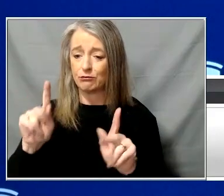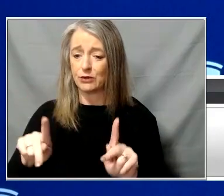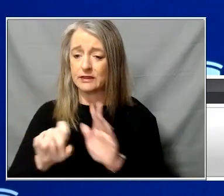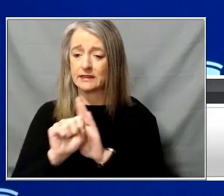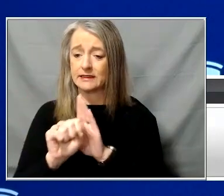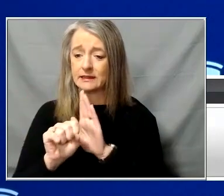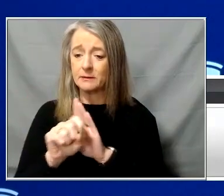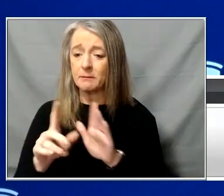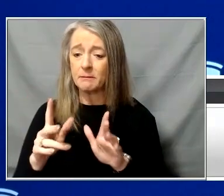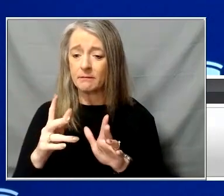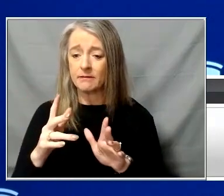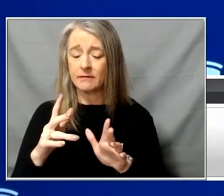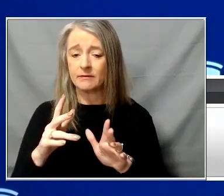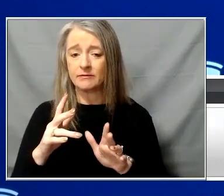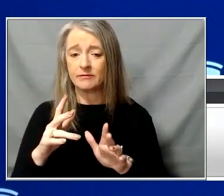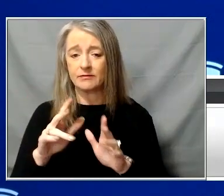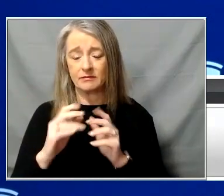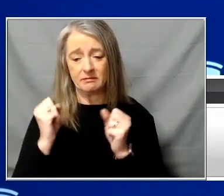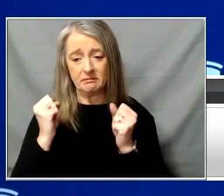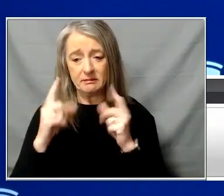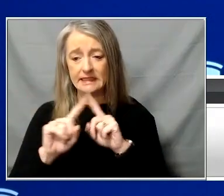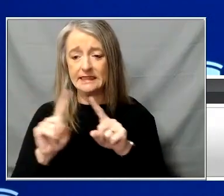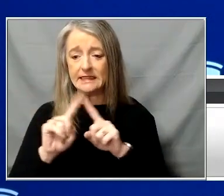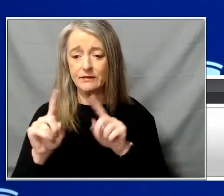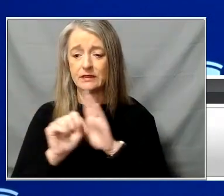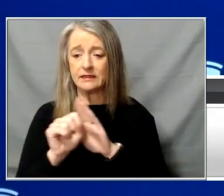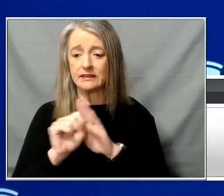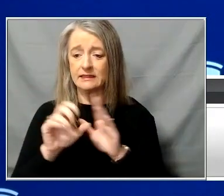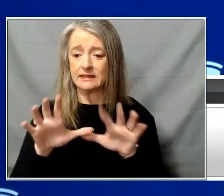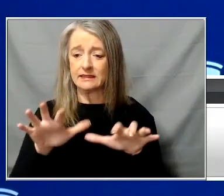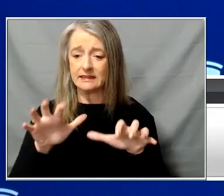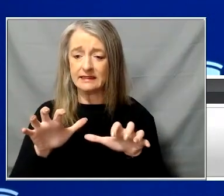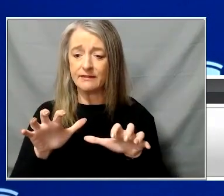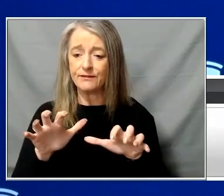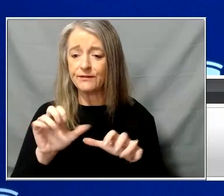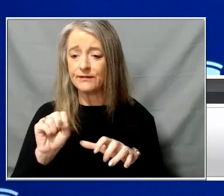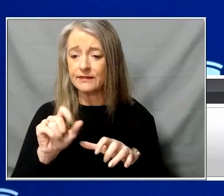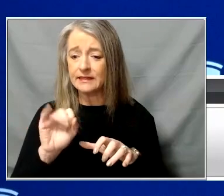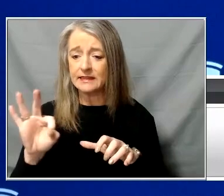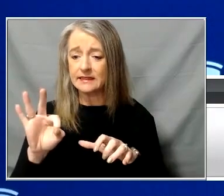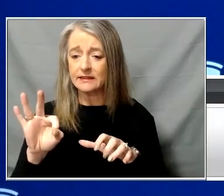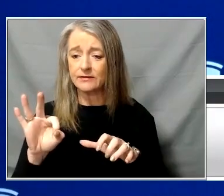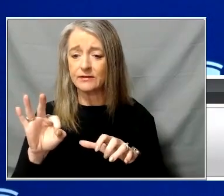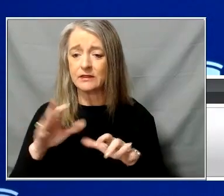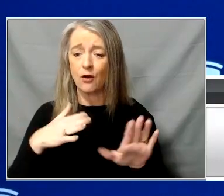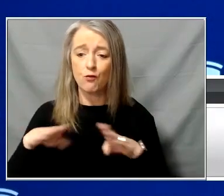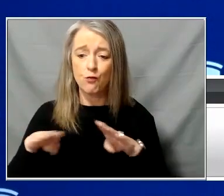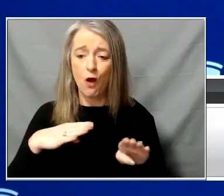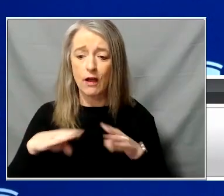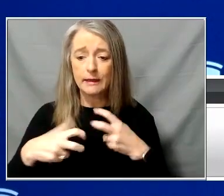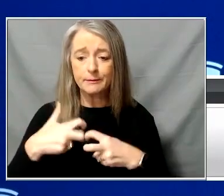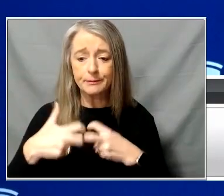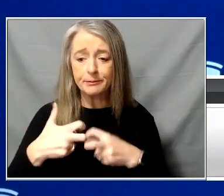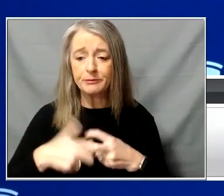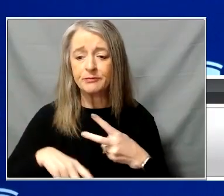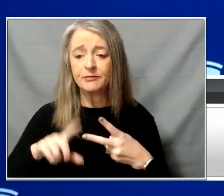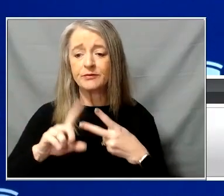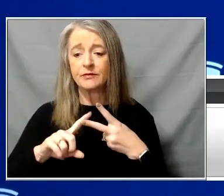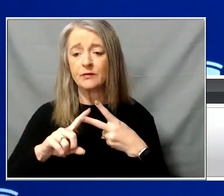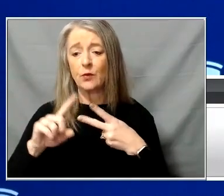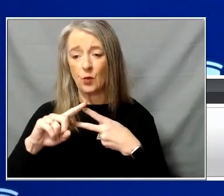has a variety of symptoms associated with it. Stiffness, as the name implies, with a lot of difficulty walking, is one of the